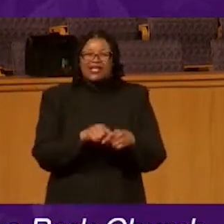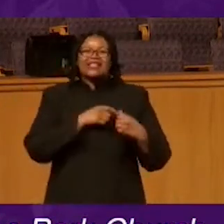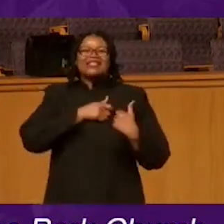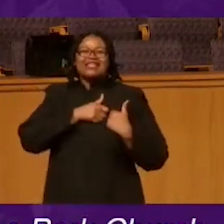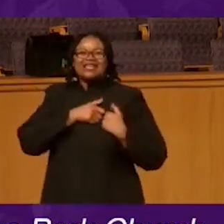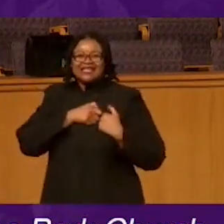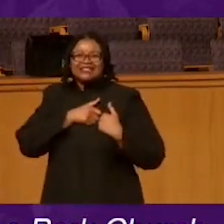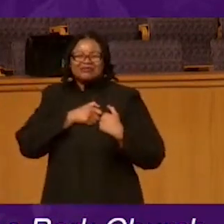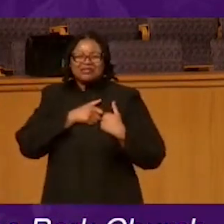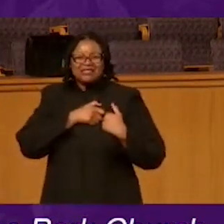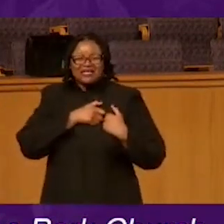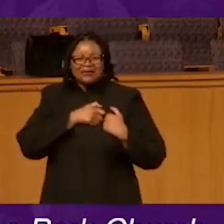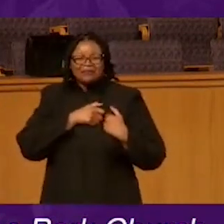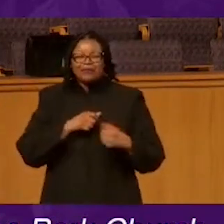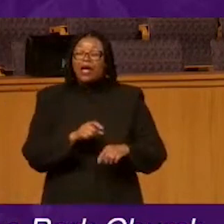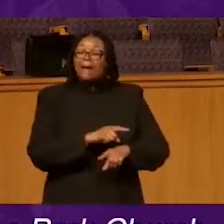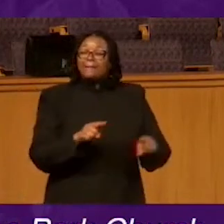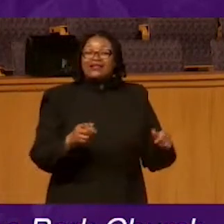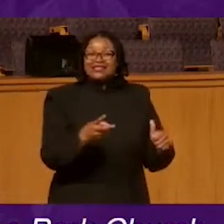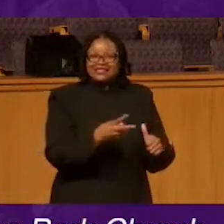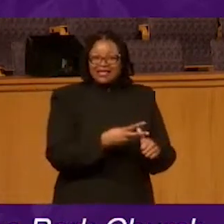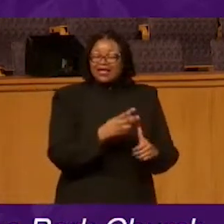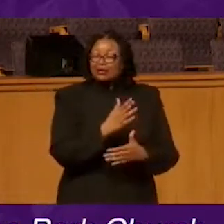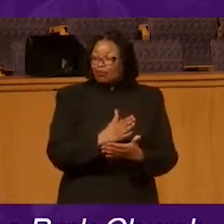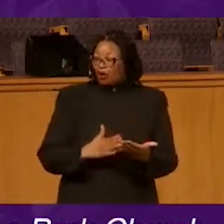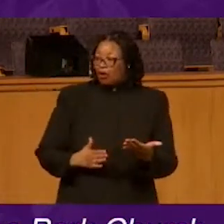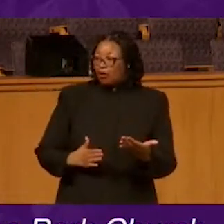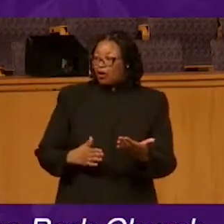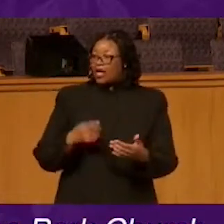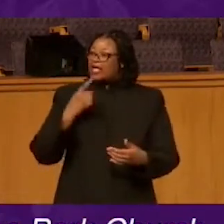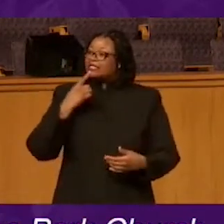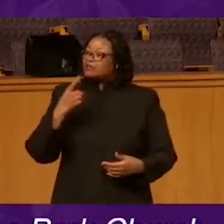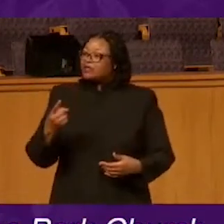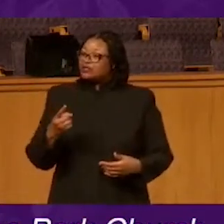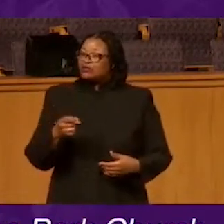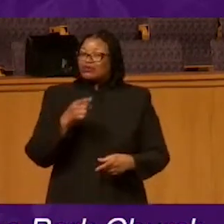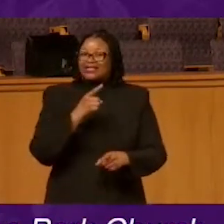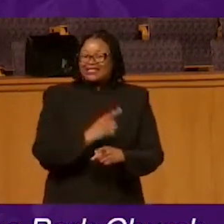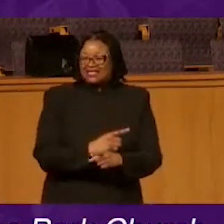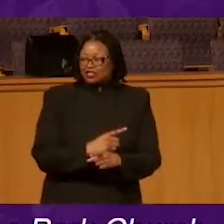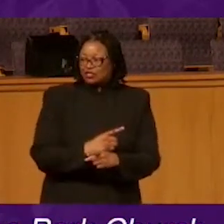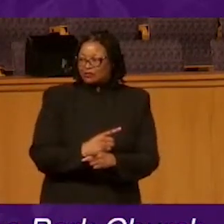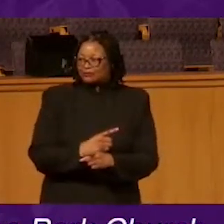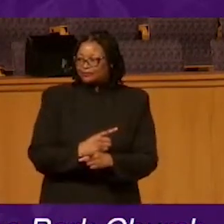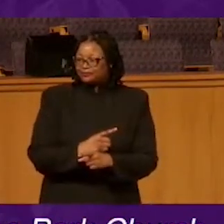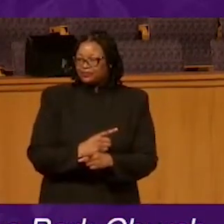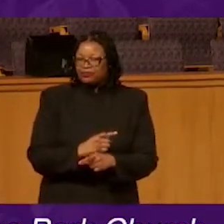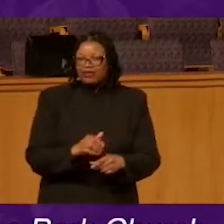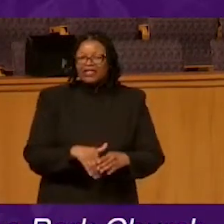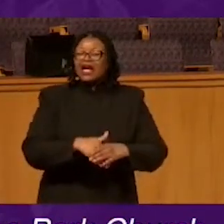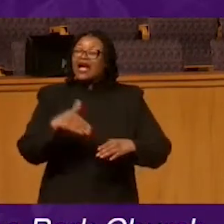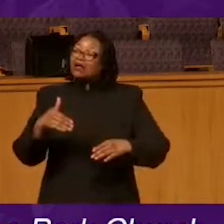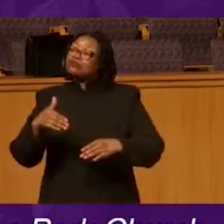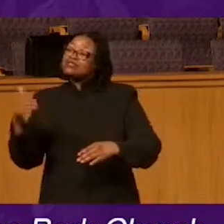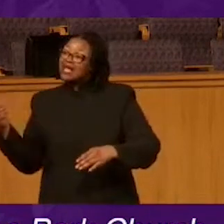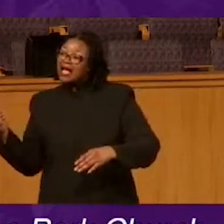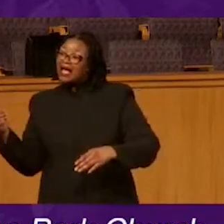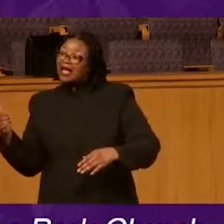intimacy. But the second part speaks to intention. They are